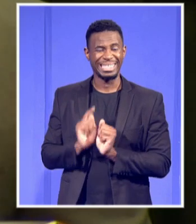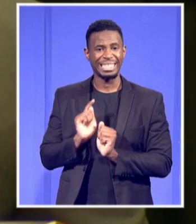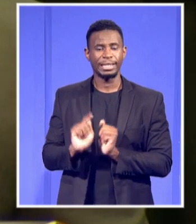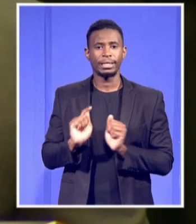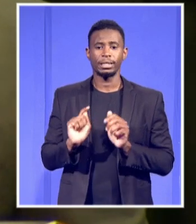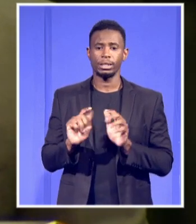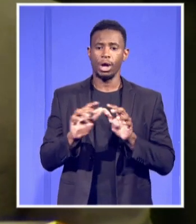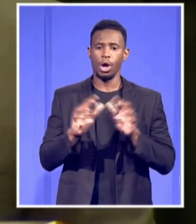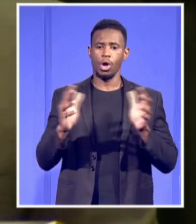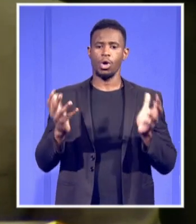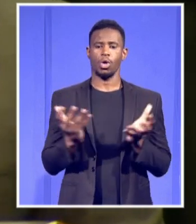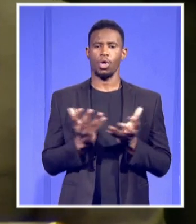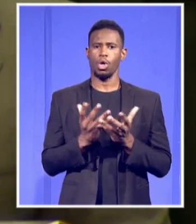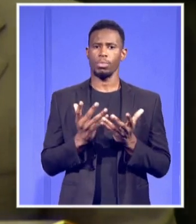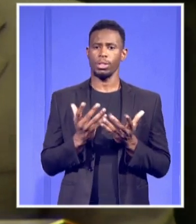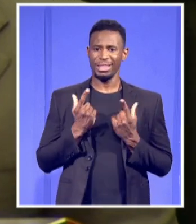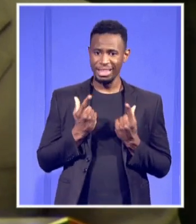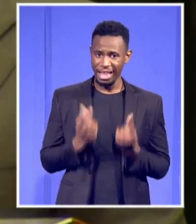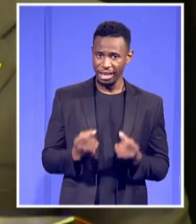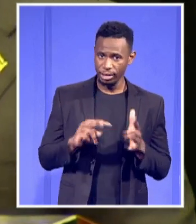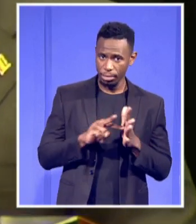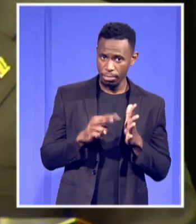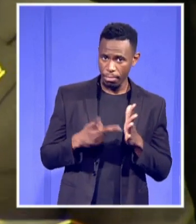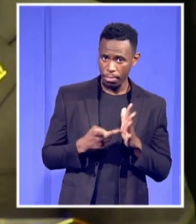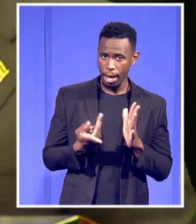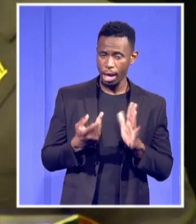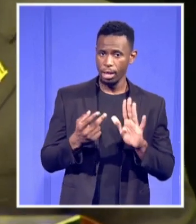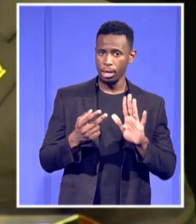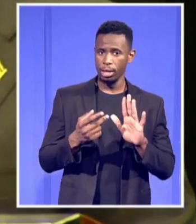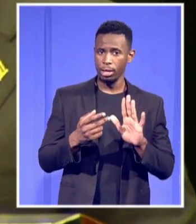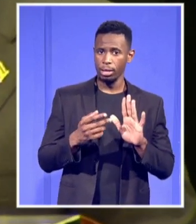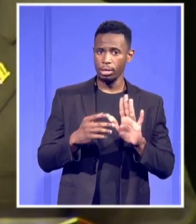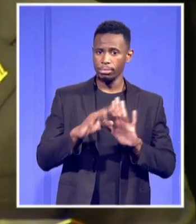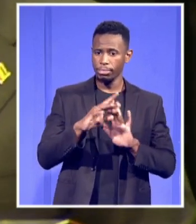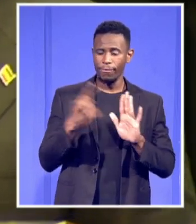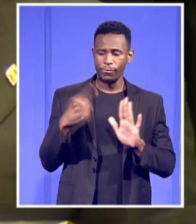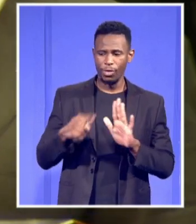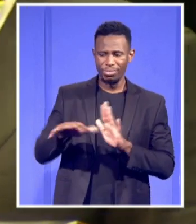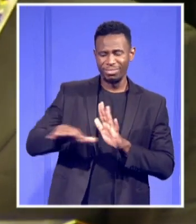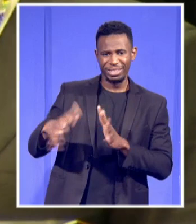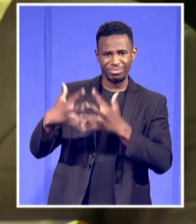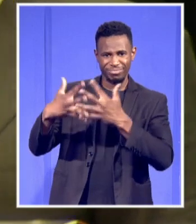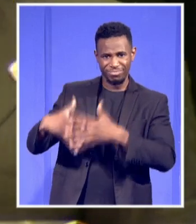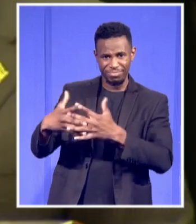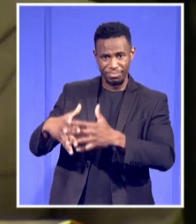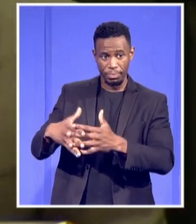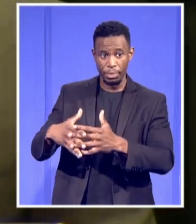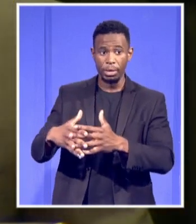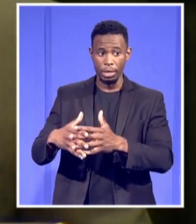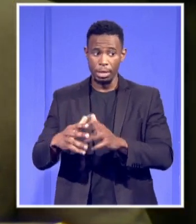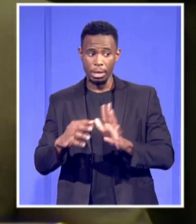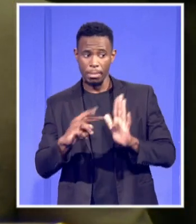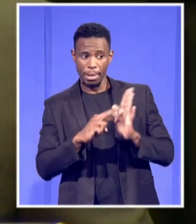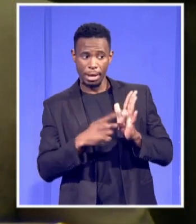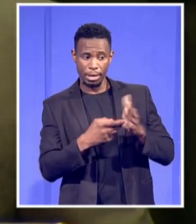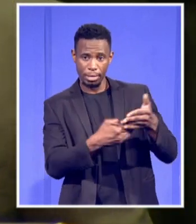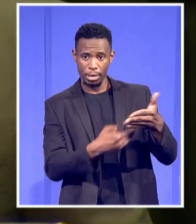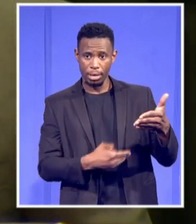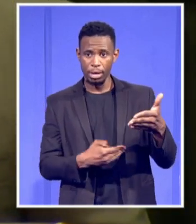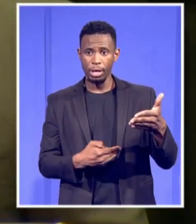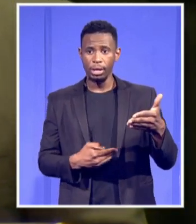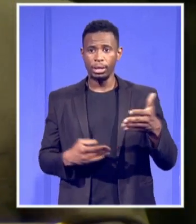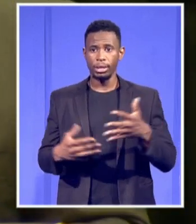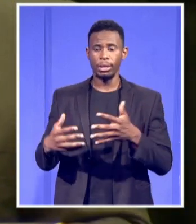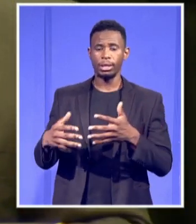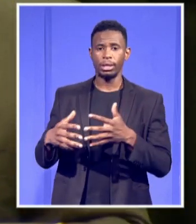global action plan framework on informal settlements and slums, therefore, cannot be overemphasized, as